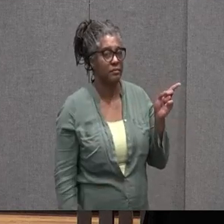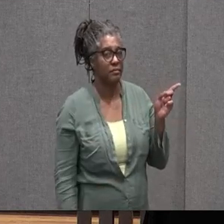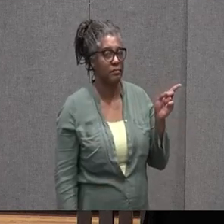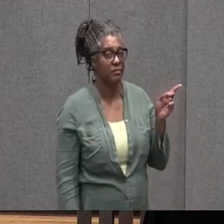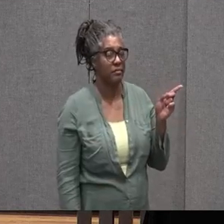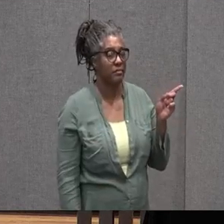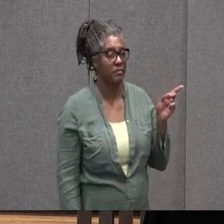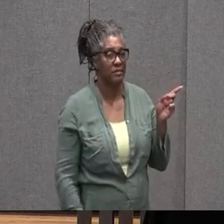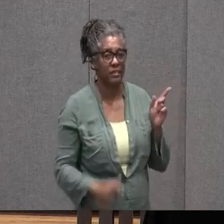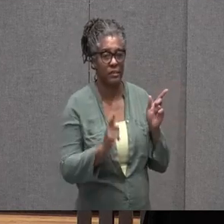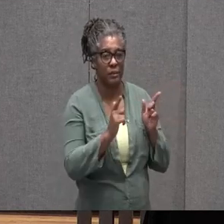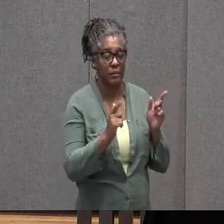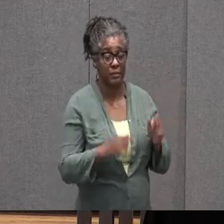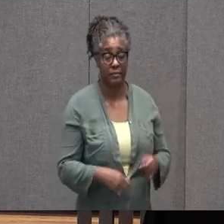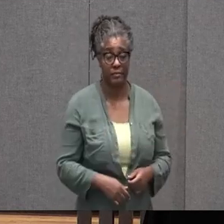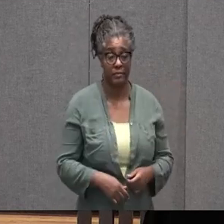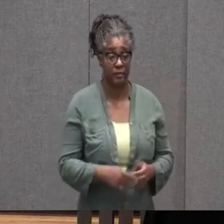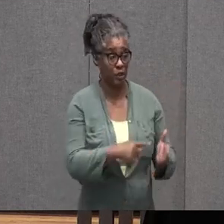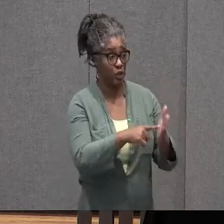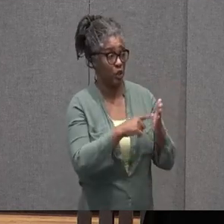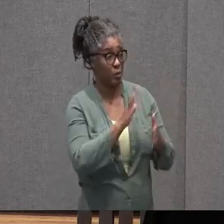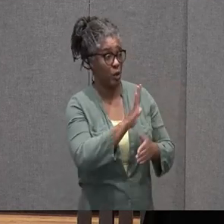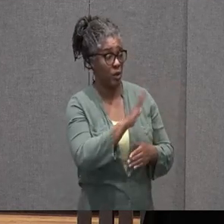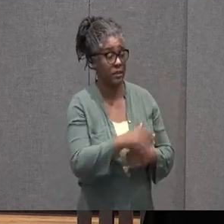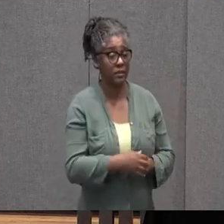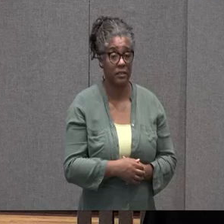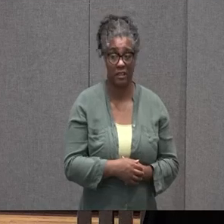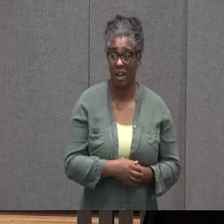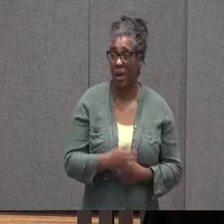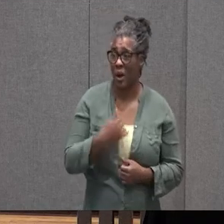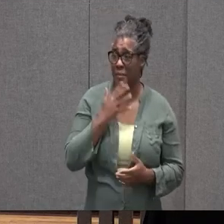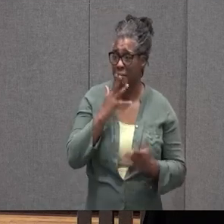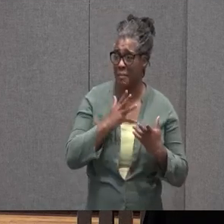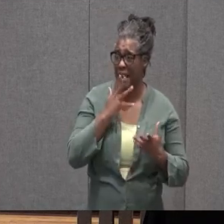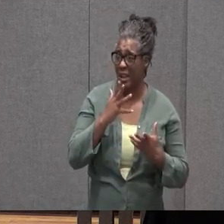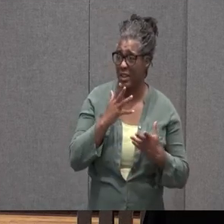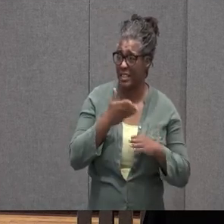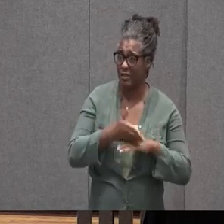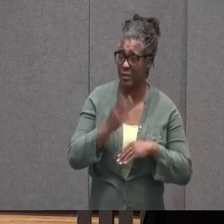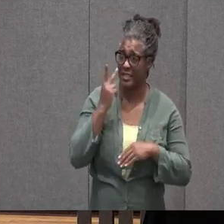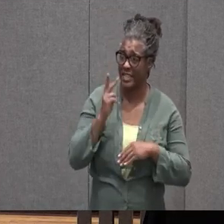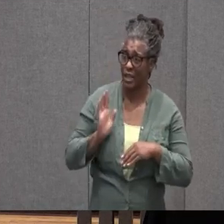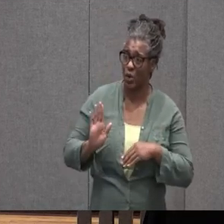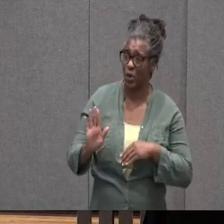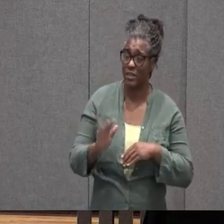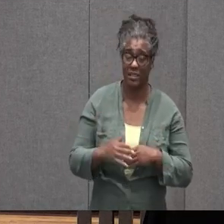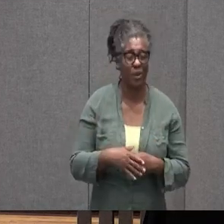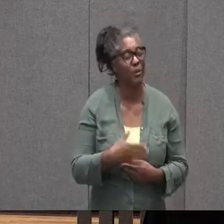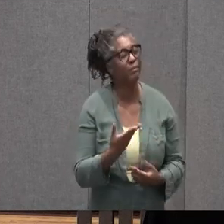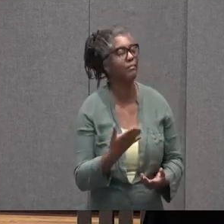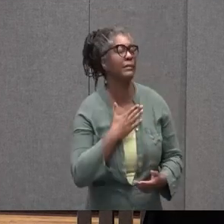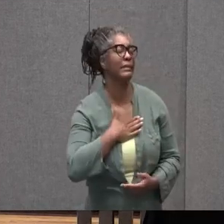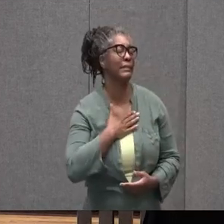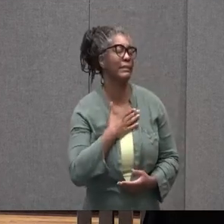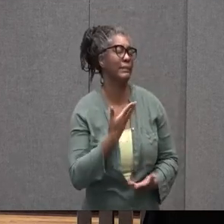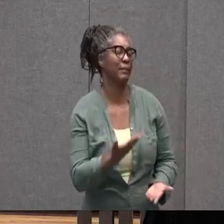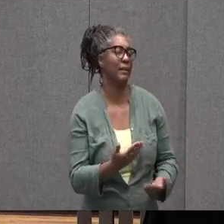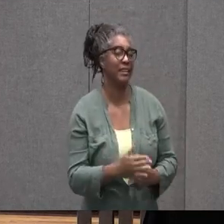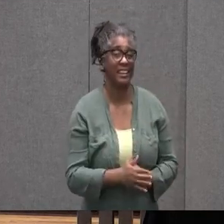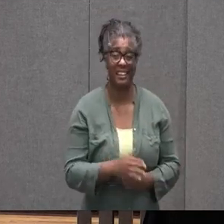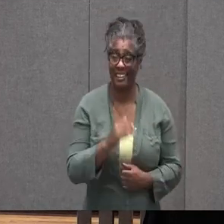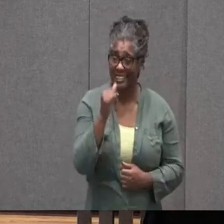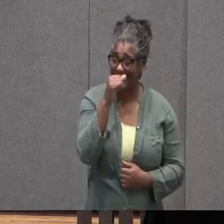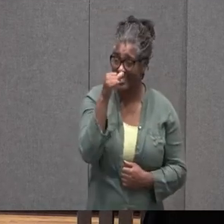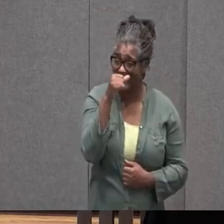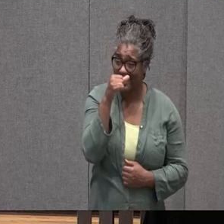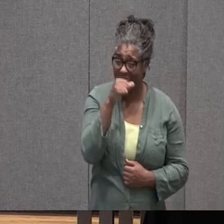R. I'm embarrassed to after seeing those incredible contraptions. Oh, please. That is insane. You did really awesome.